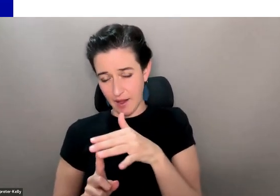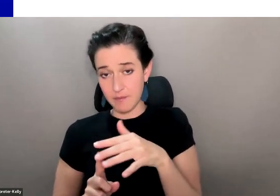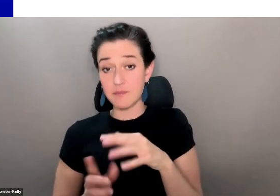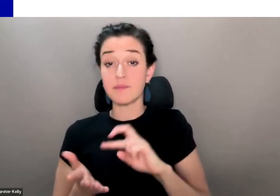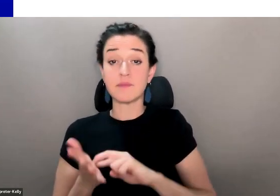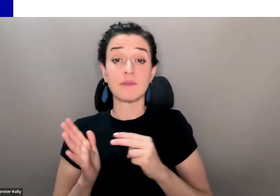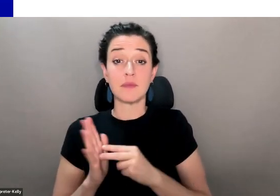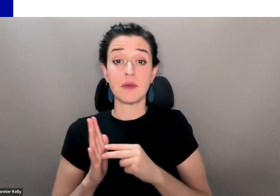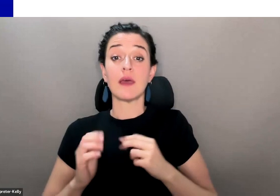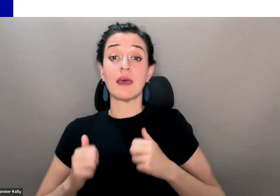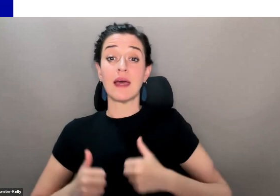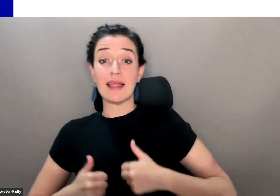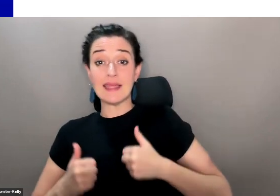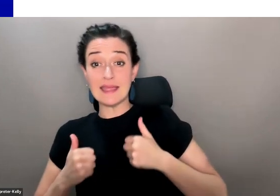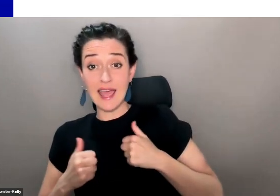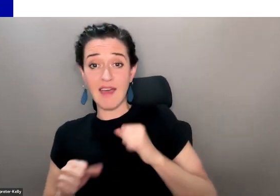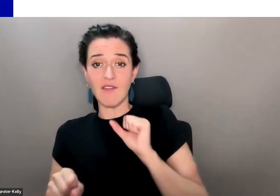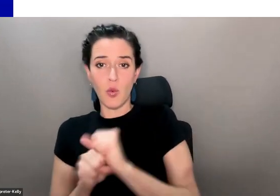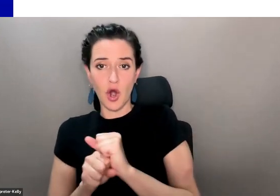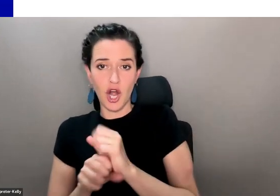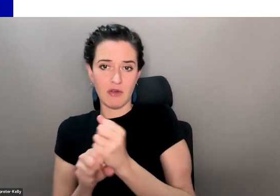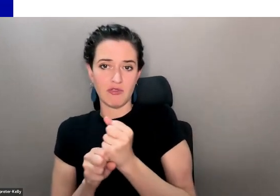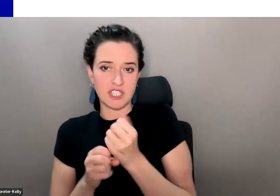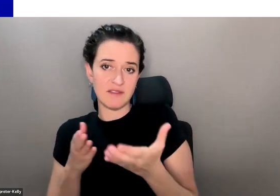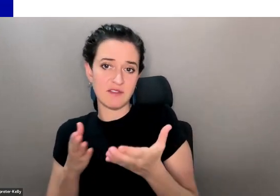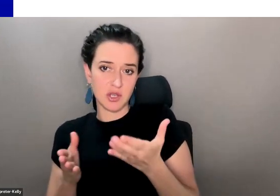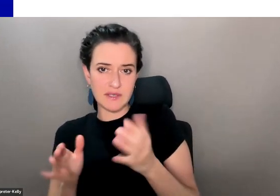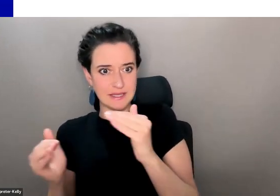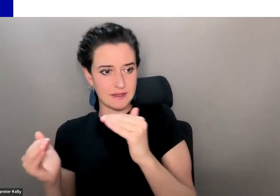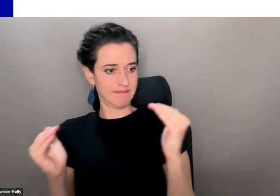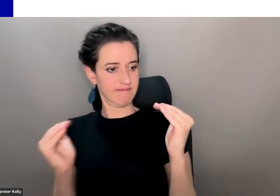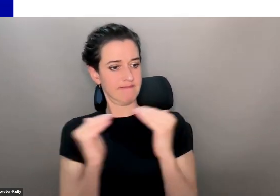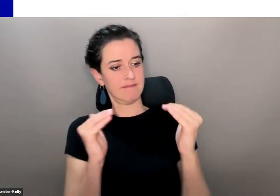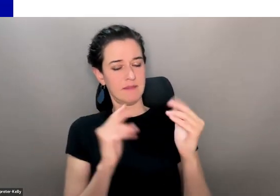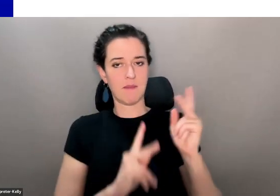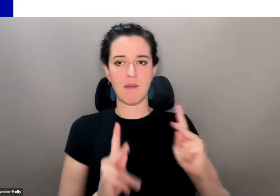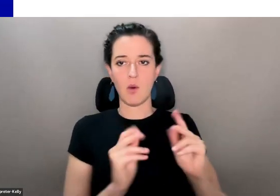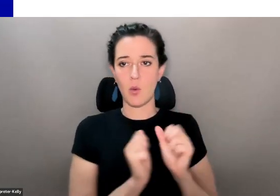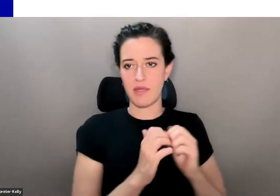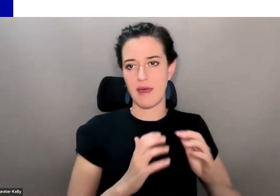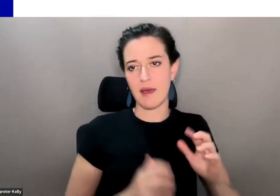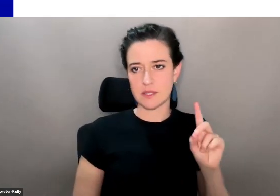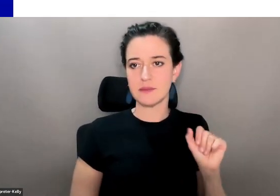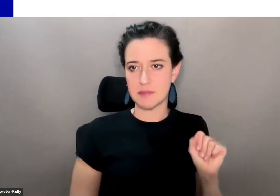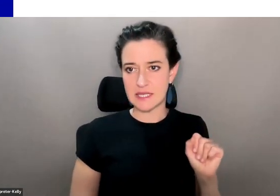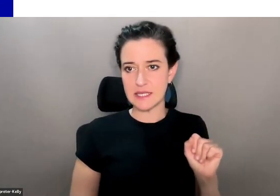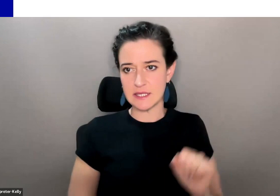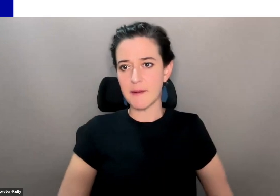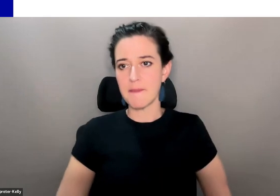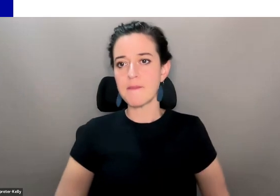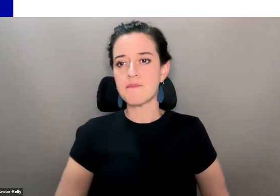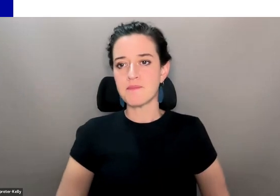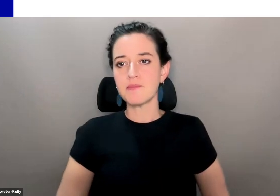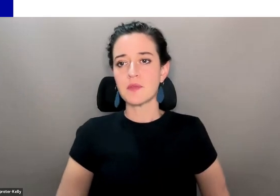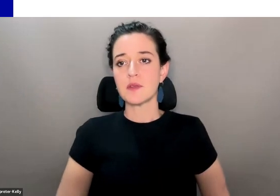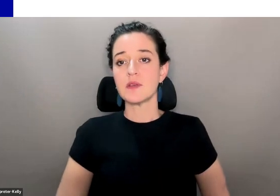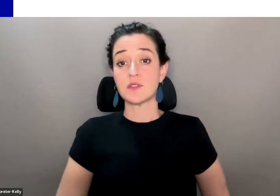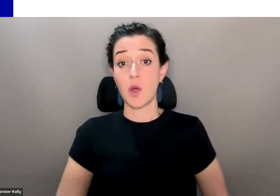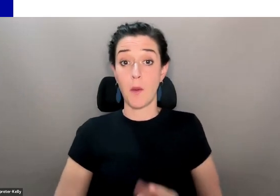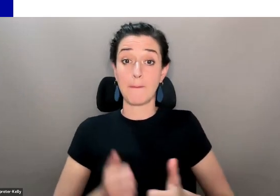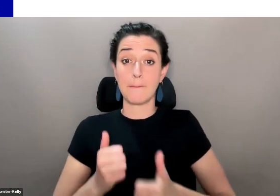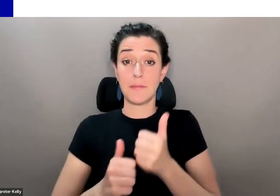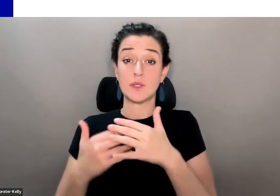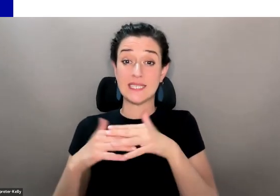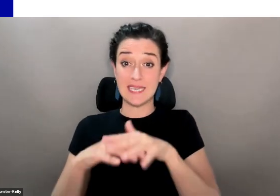services in the greater community, like individuals without disabilities. So we've updated the definition of most integrated setting from